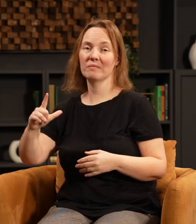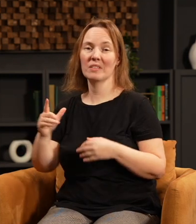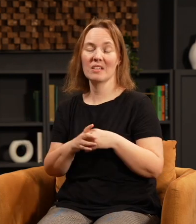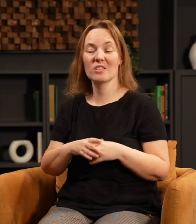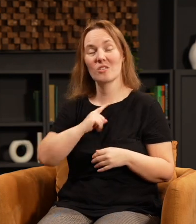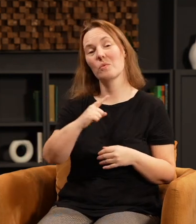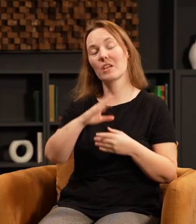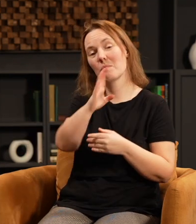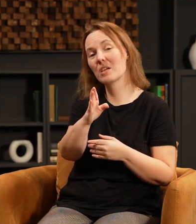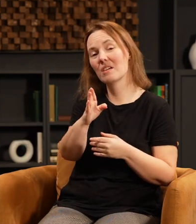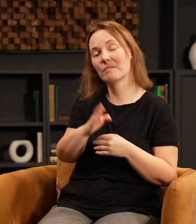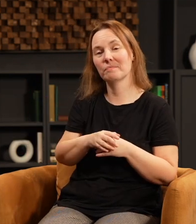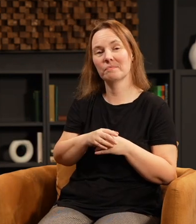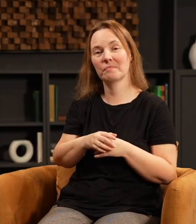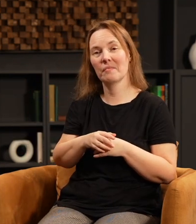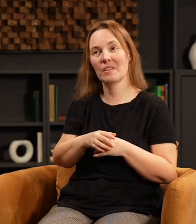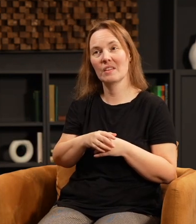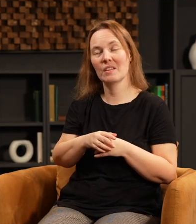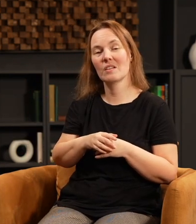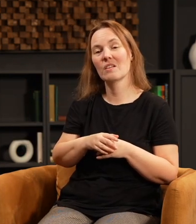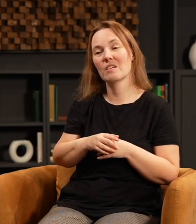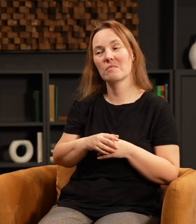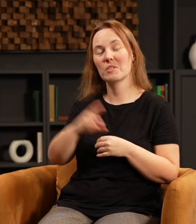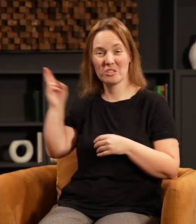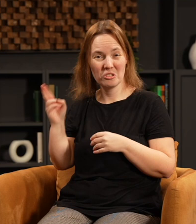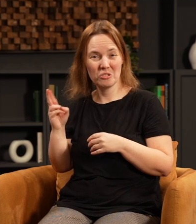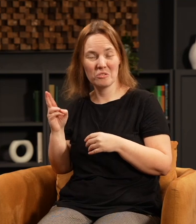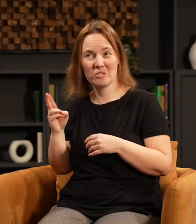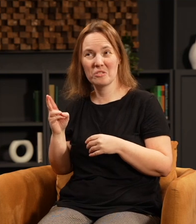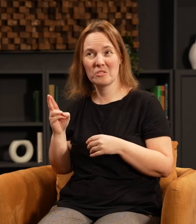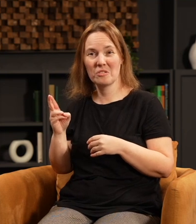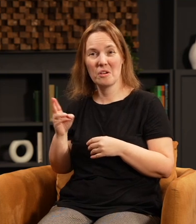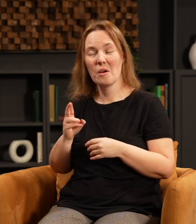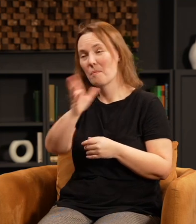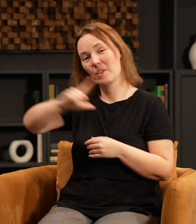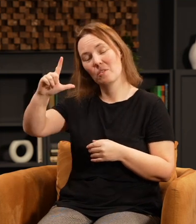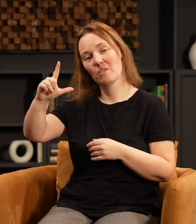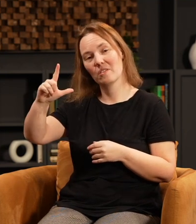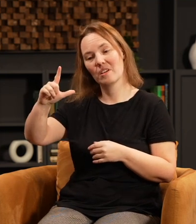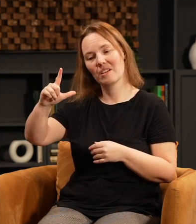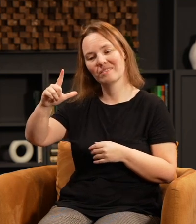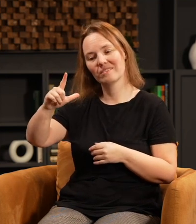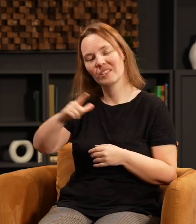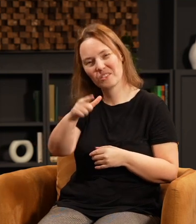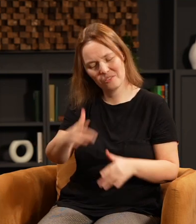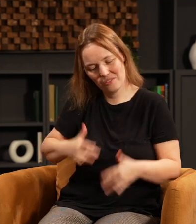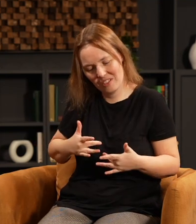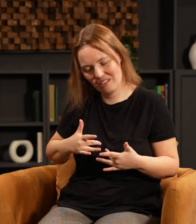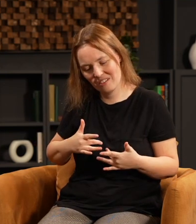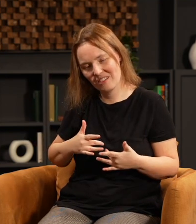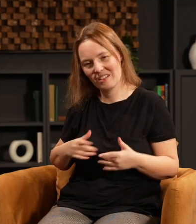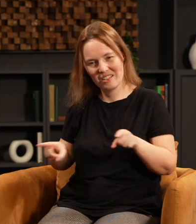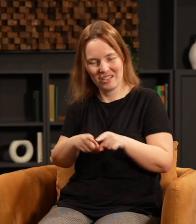can be, as the Apostle Paul said to Timothy, that we can be useful to the Master. I believe you probably feel the same way I do, that I'm thankful